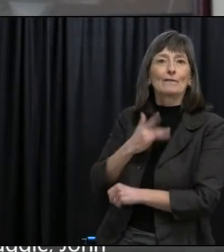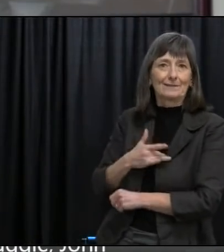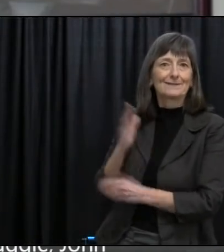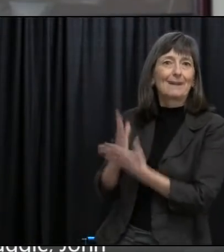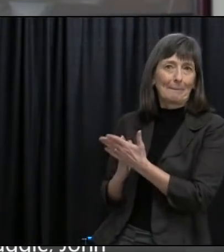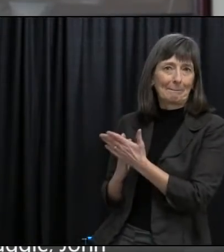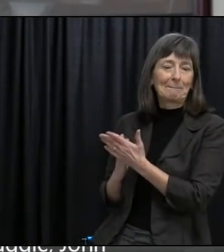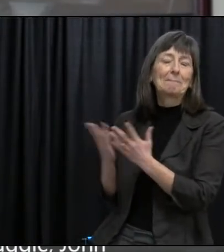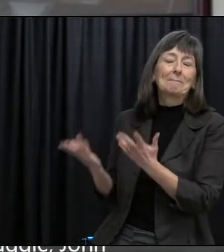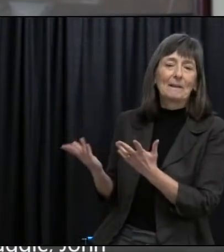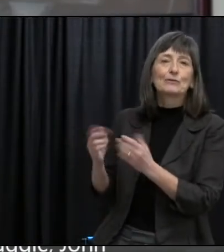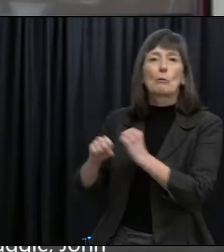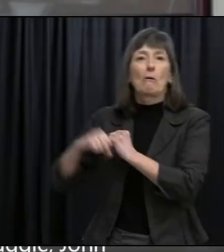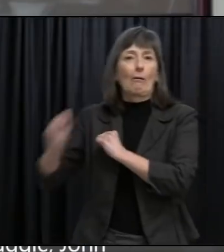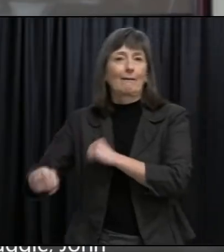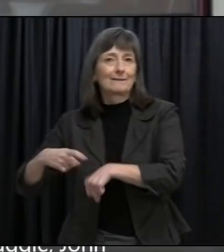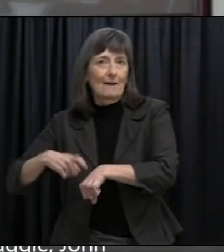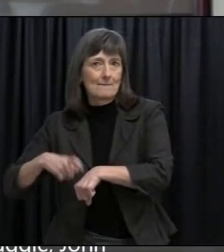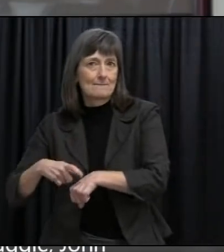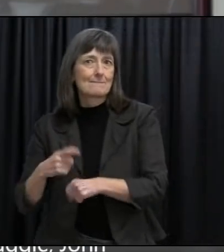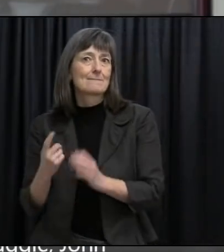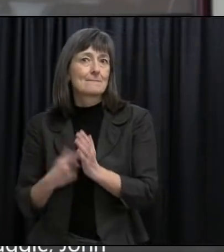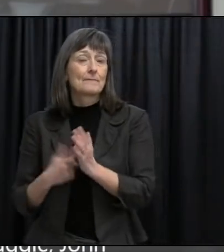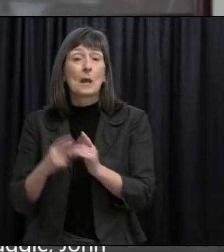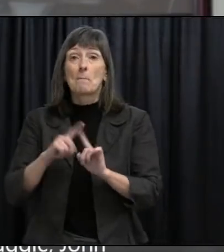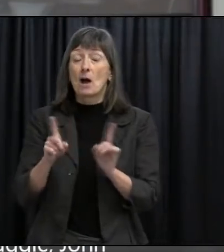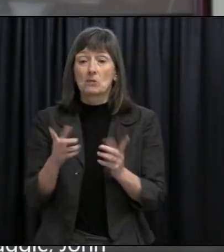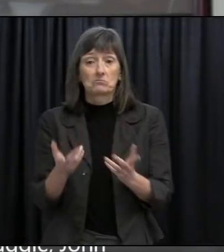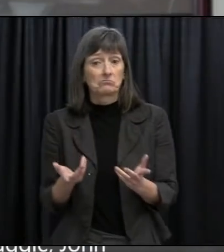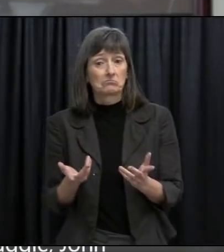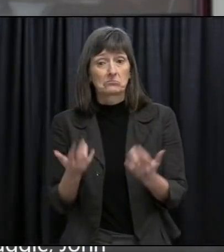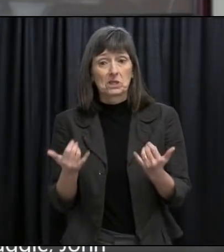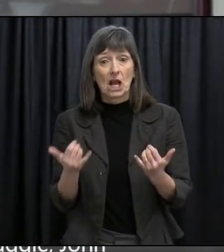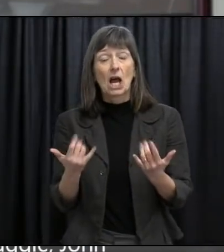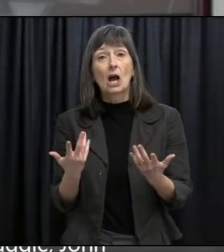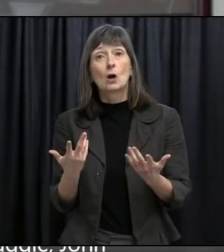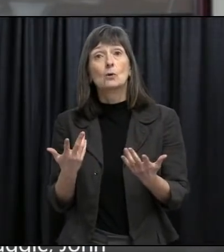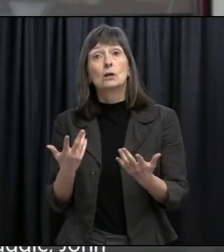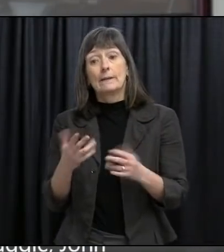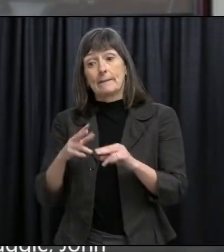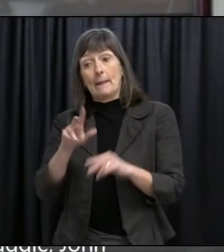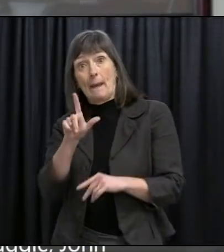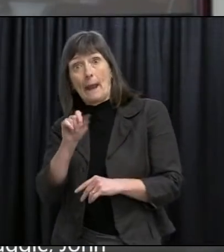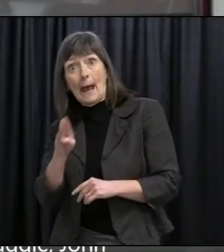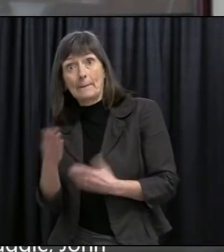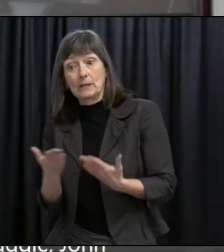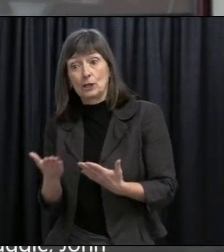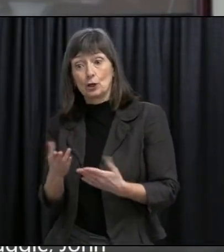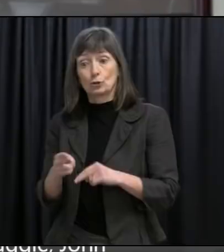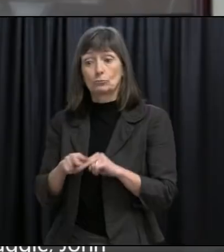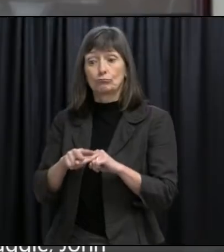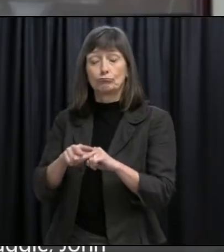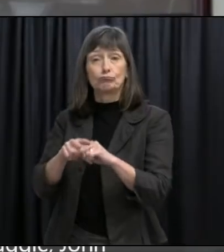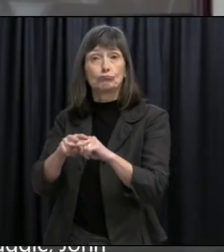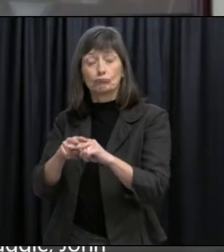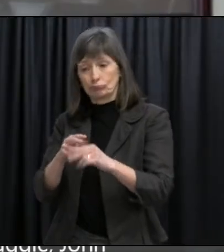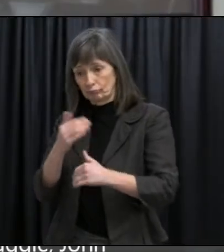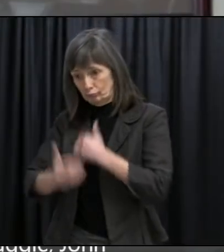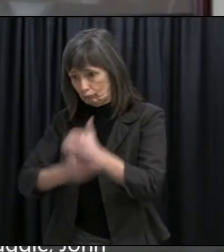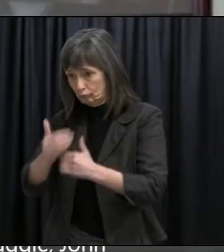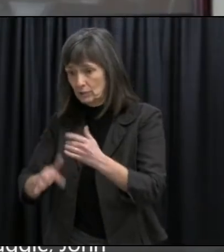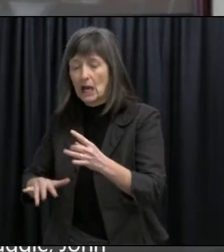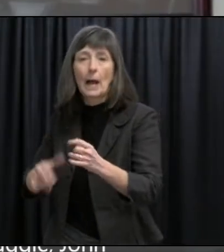are no way significantly different from the capacity of the lab, that turnaround time should fall further.